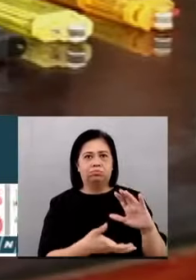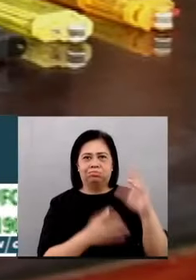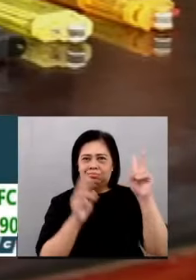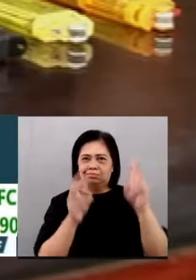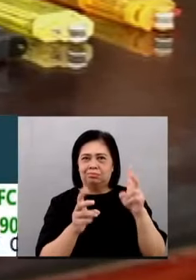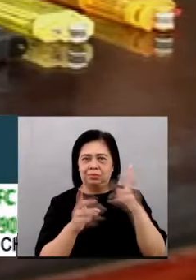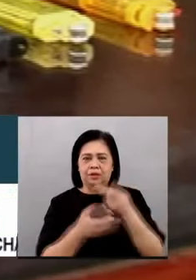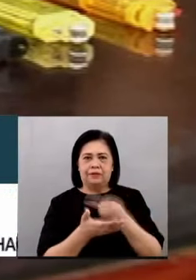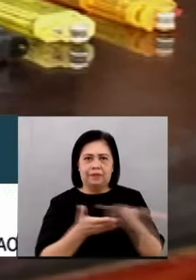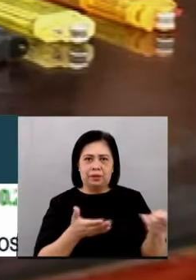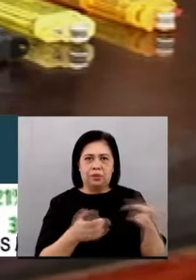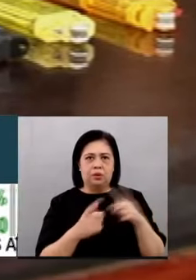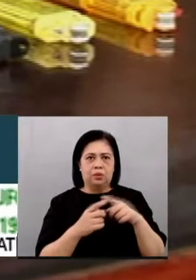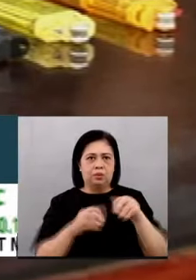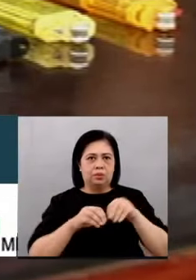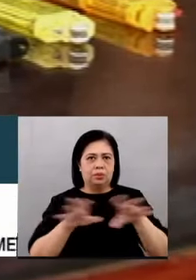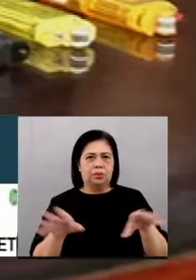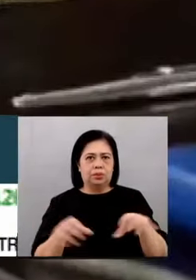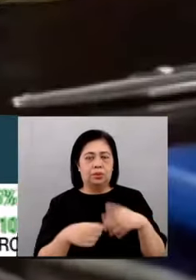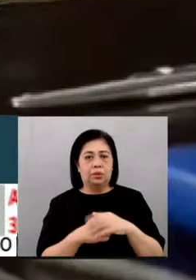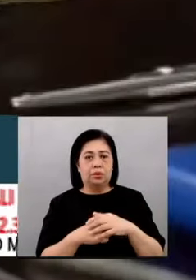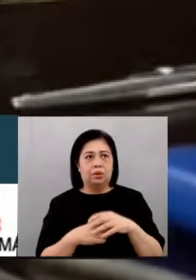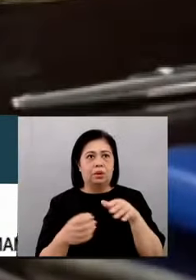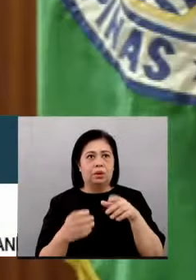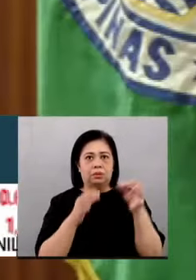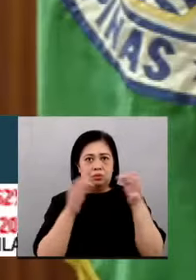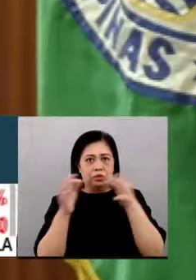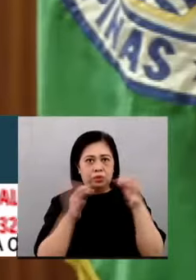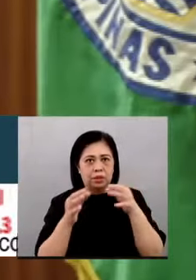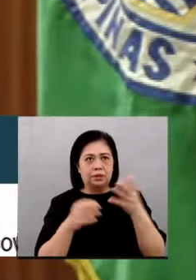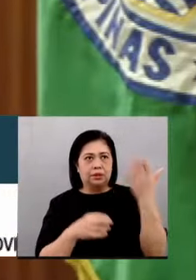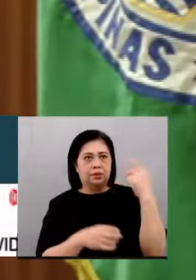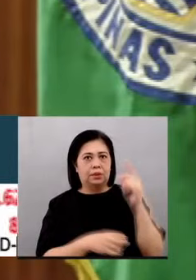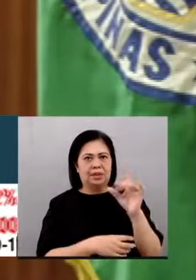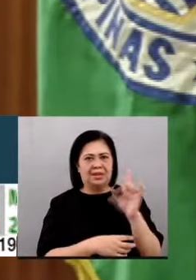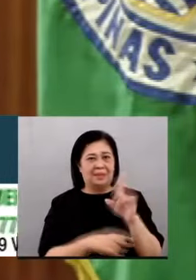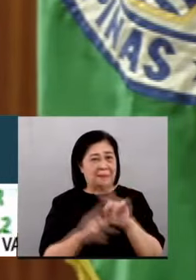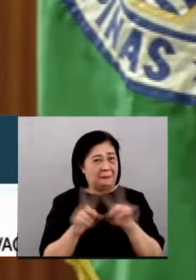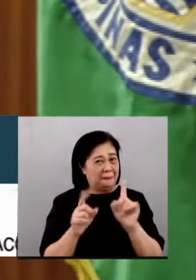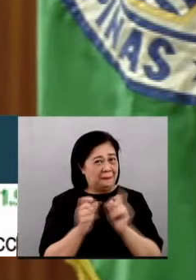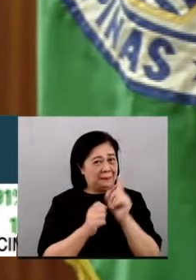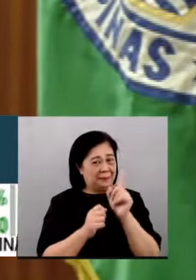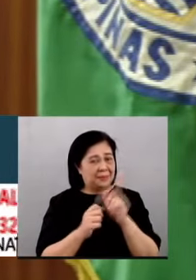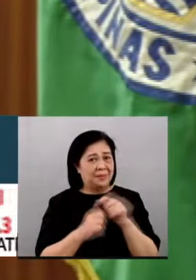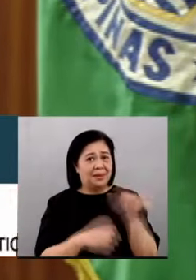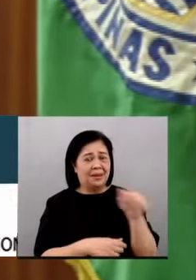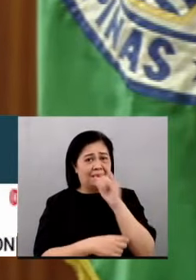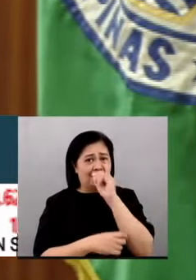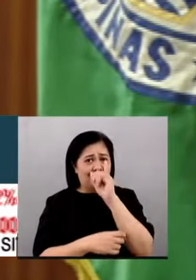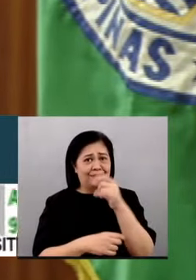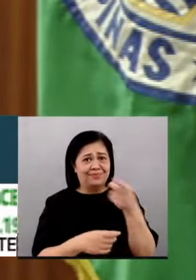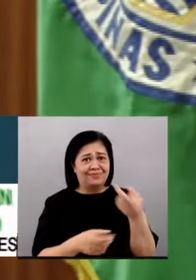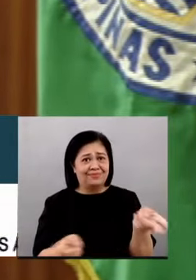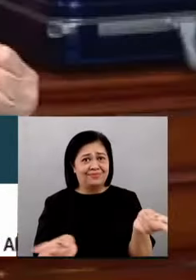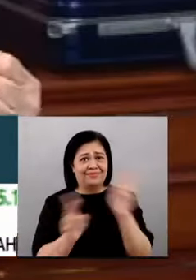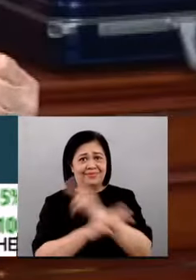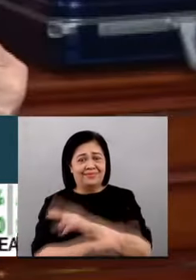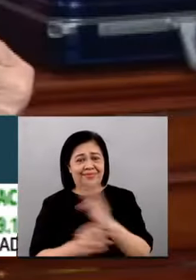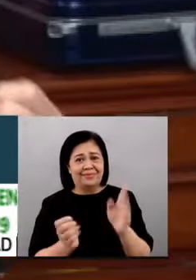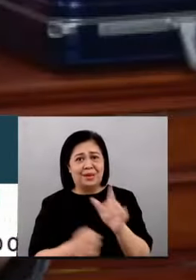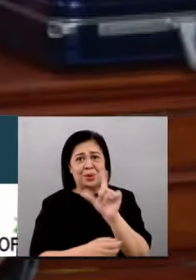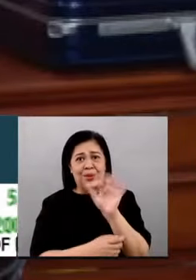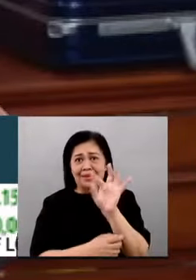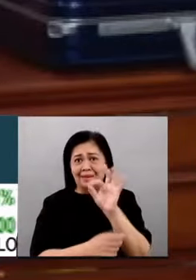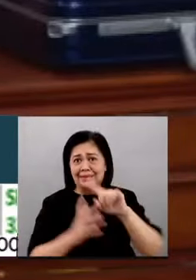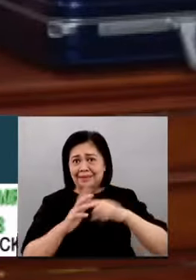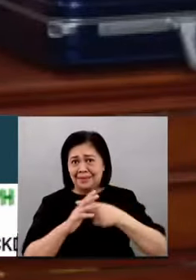failure to implement the war on drugs in 2018. Here's the thing, though. Moreno only took office in 2019.